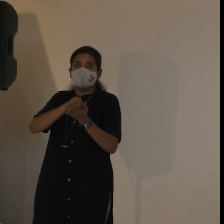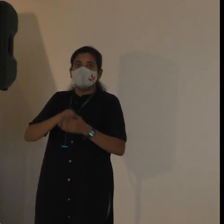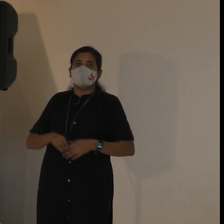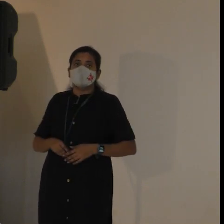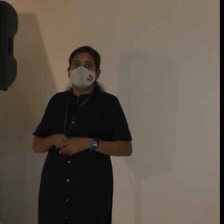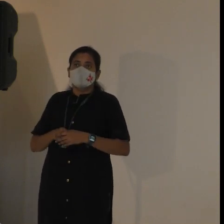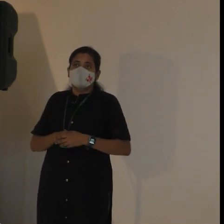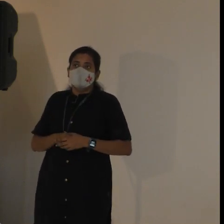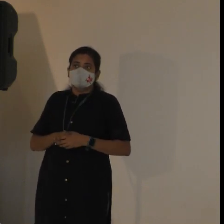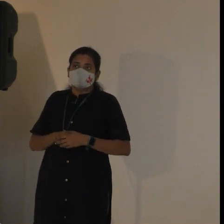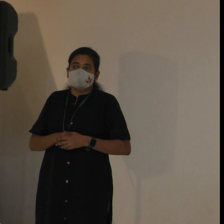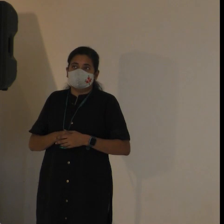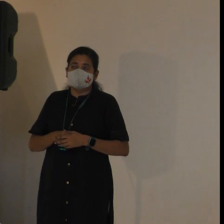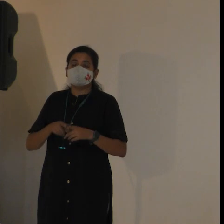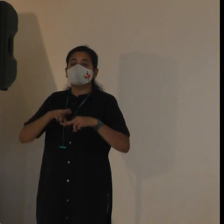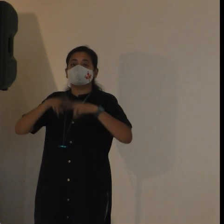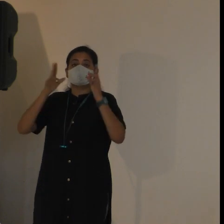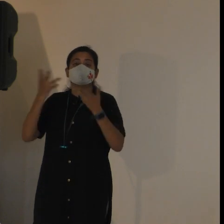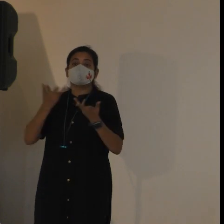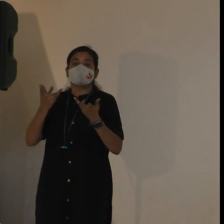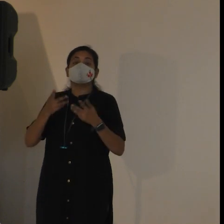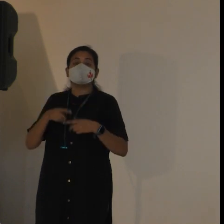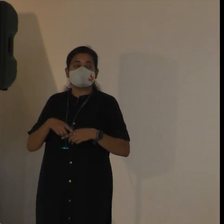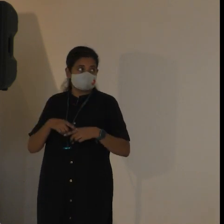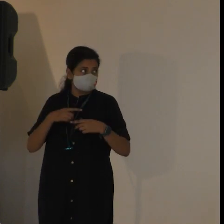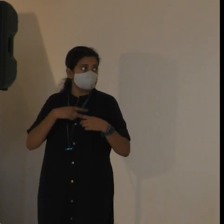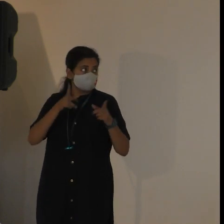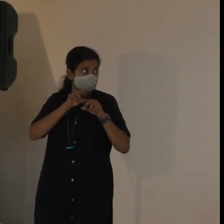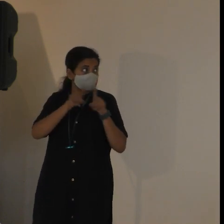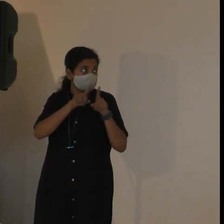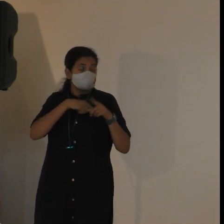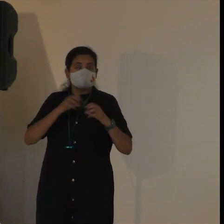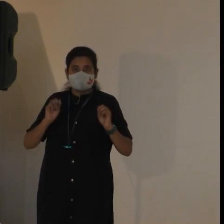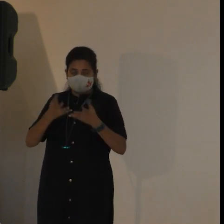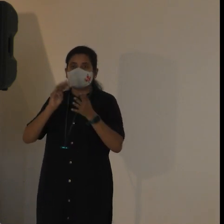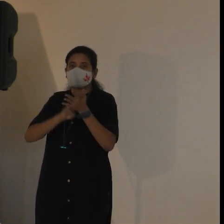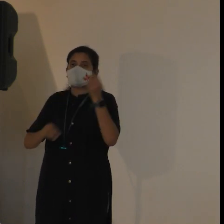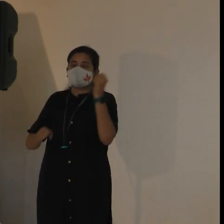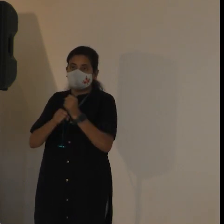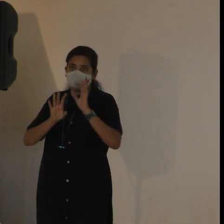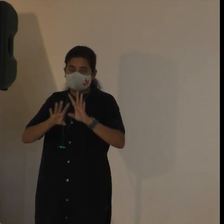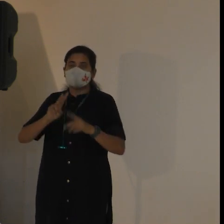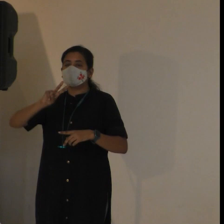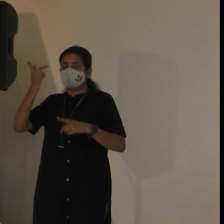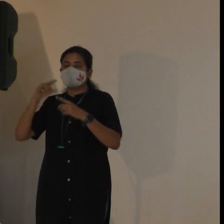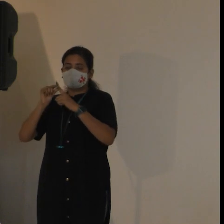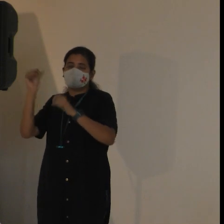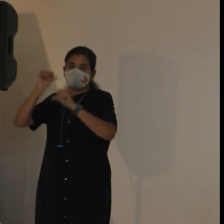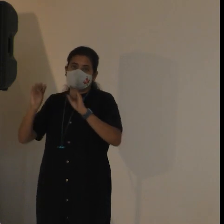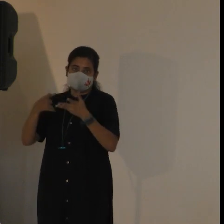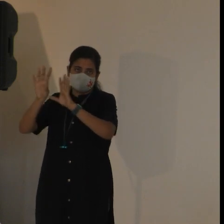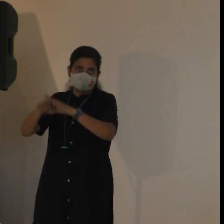digital audiences. And finally, to make, like I said, this is going to be all launched in March along with the other projects that we have in